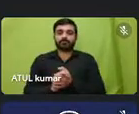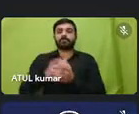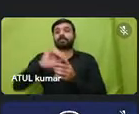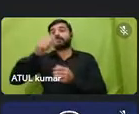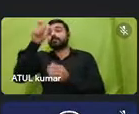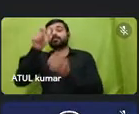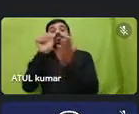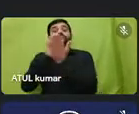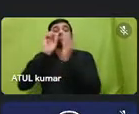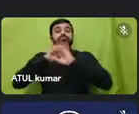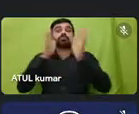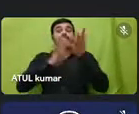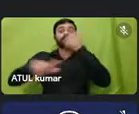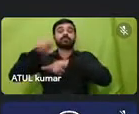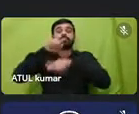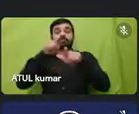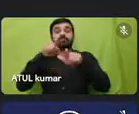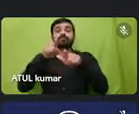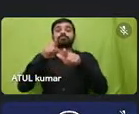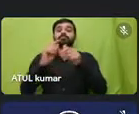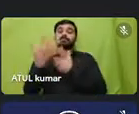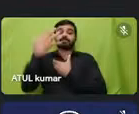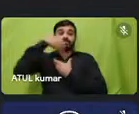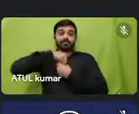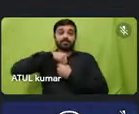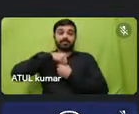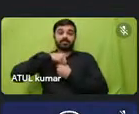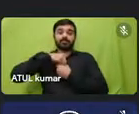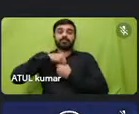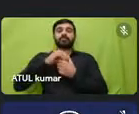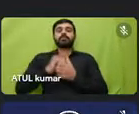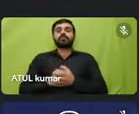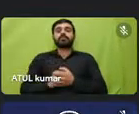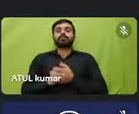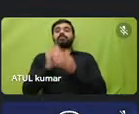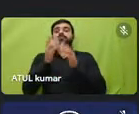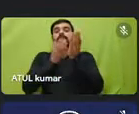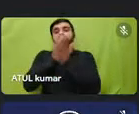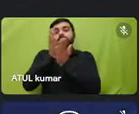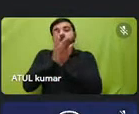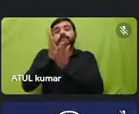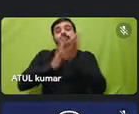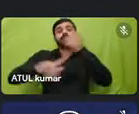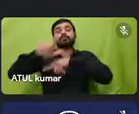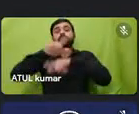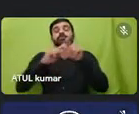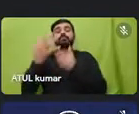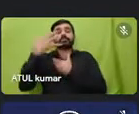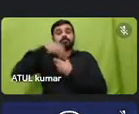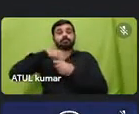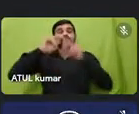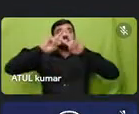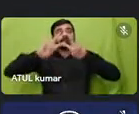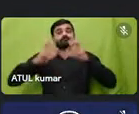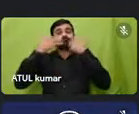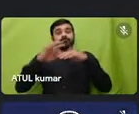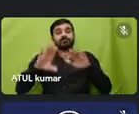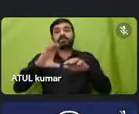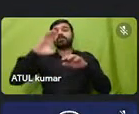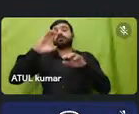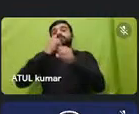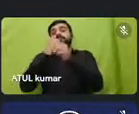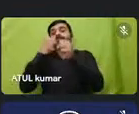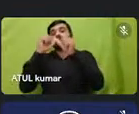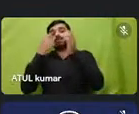The other publication was Sign Language Acquisition with Baker, Directions in Sign Language Acquisition Research with Gary